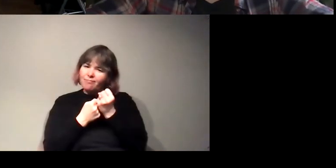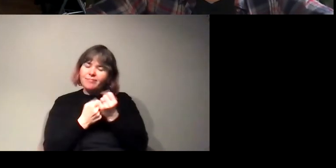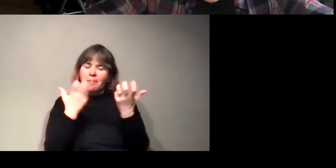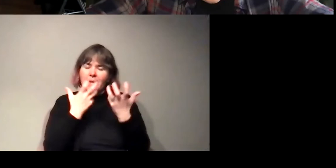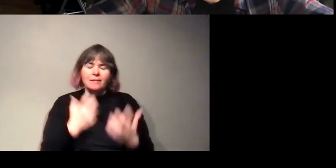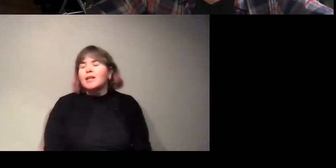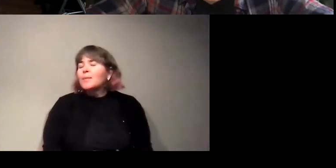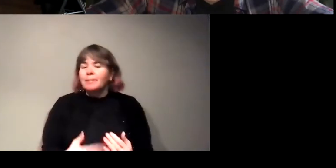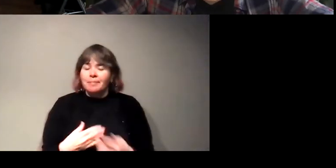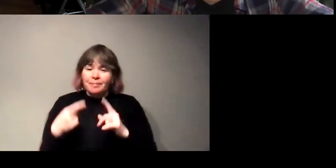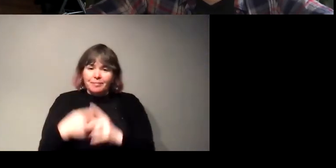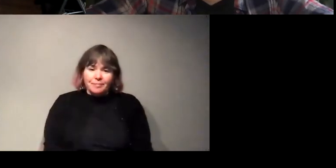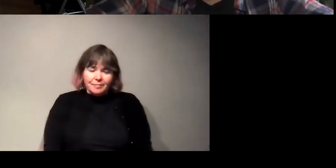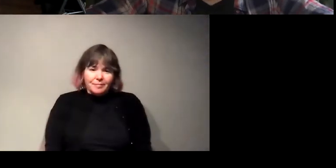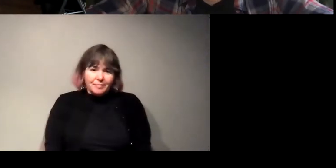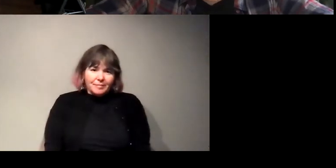Okay.